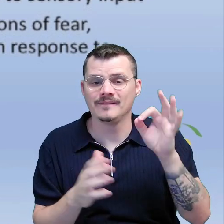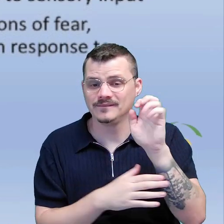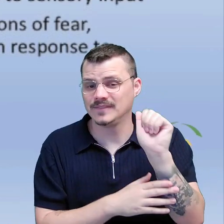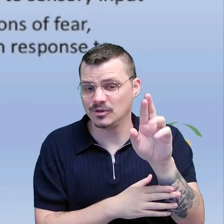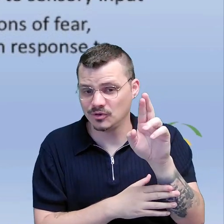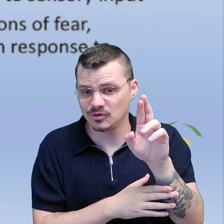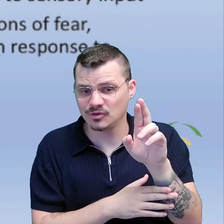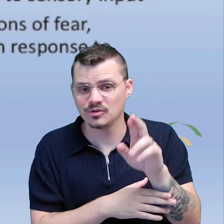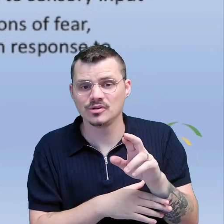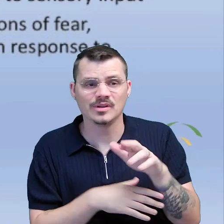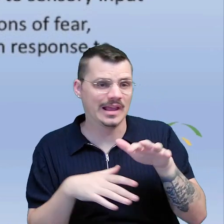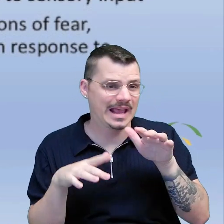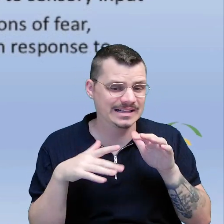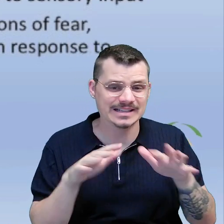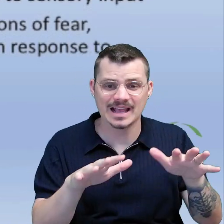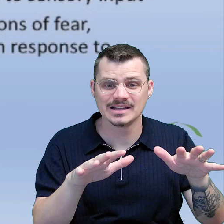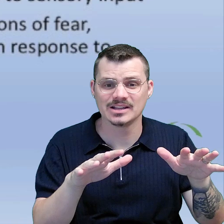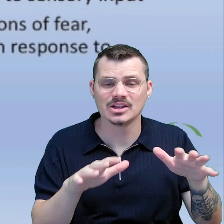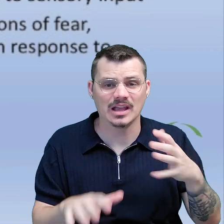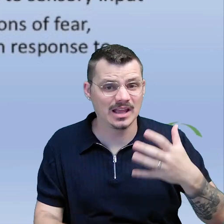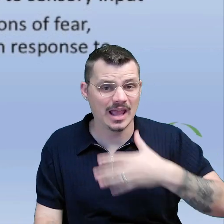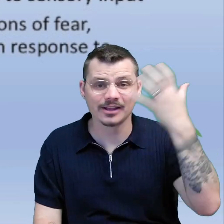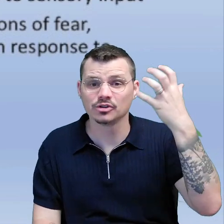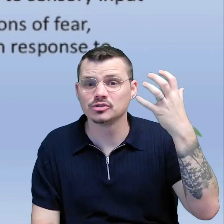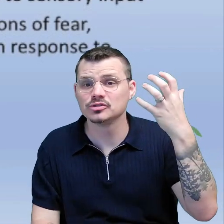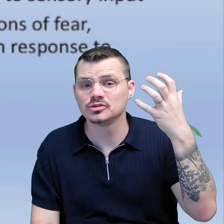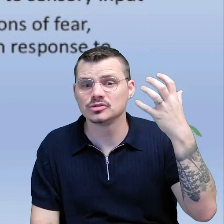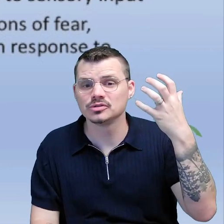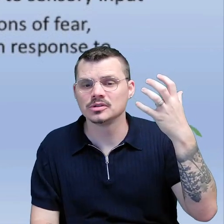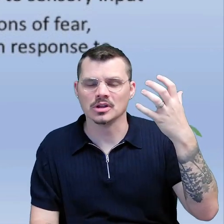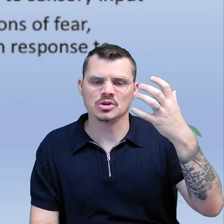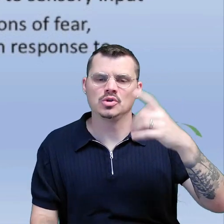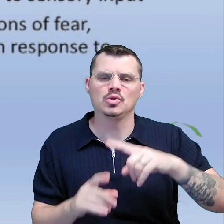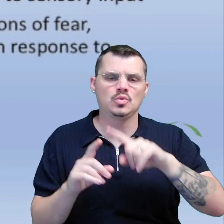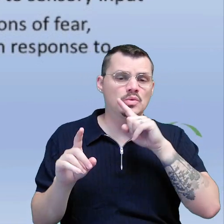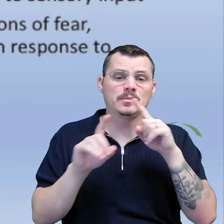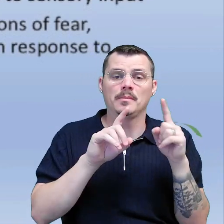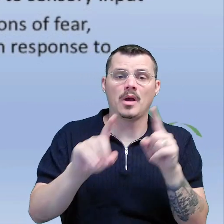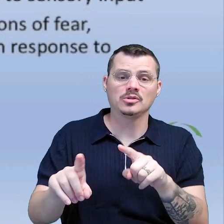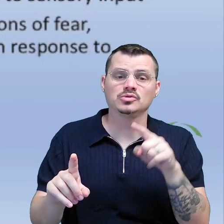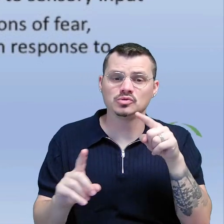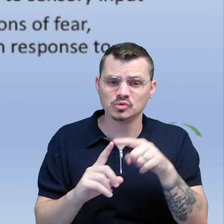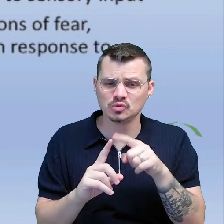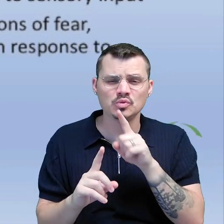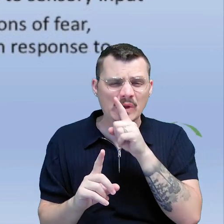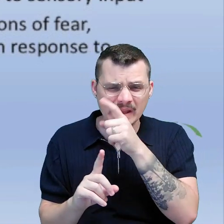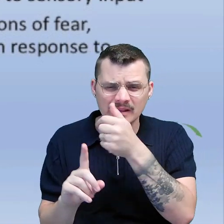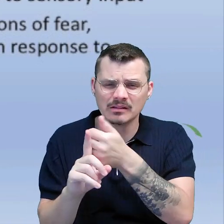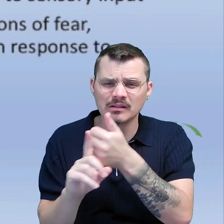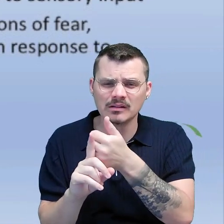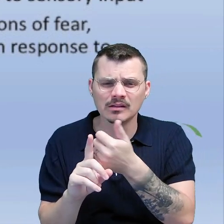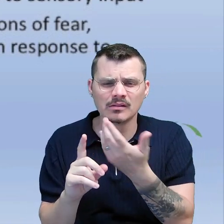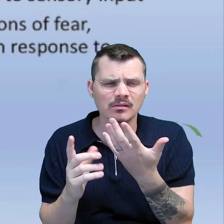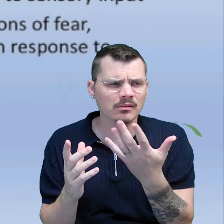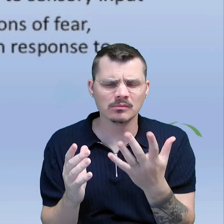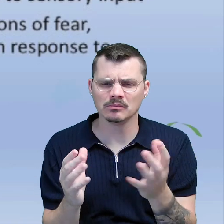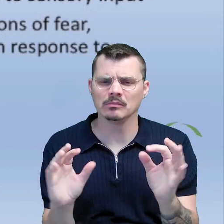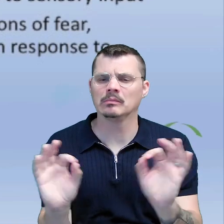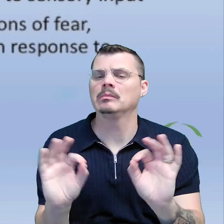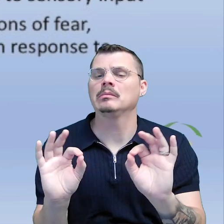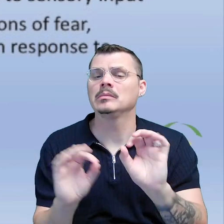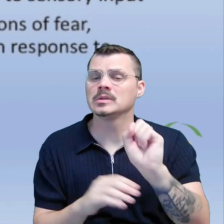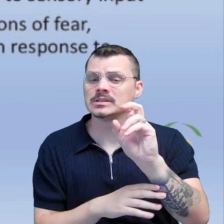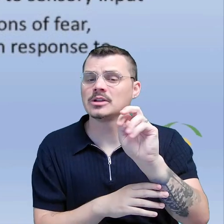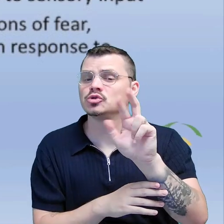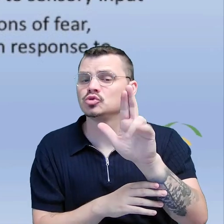fear, anxiety, and anger in response to fairly innocuous sensory